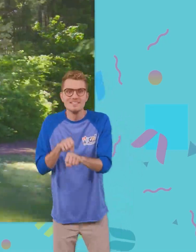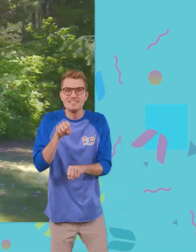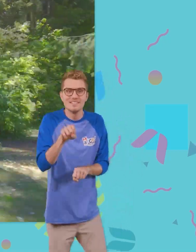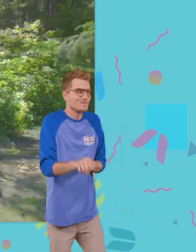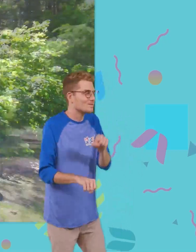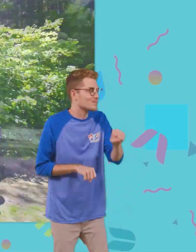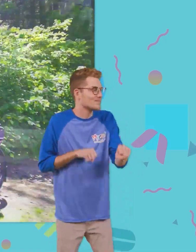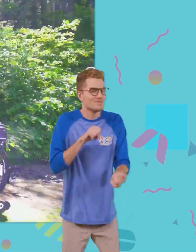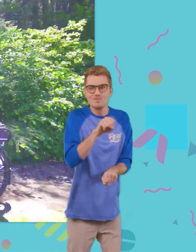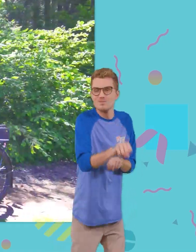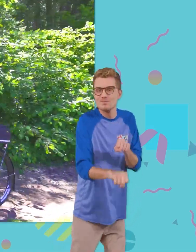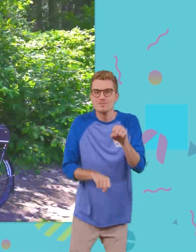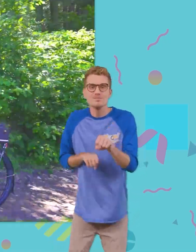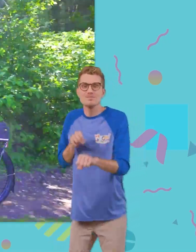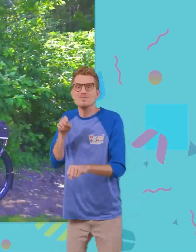Whoa.